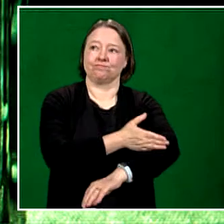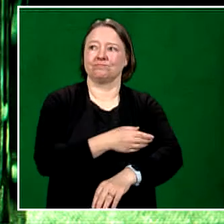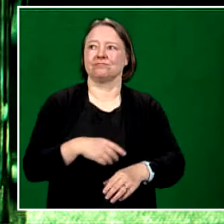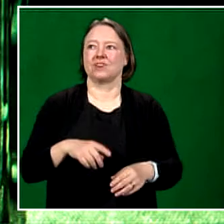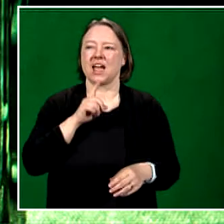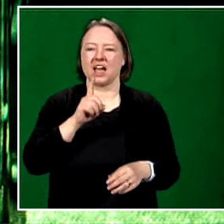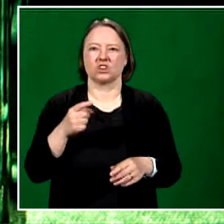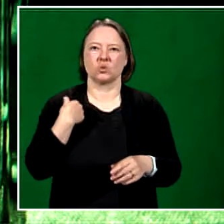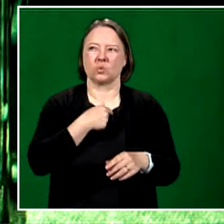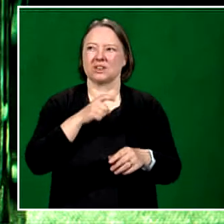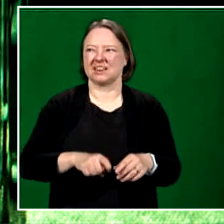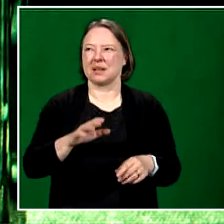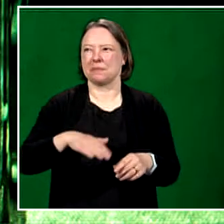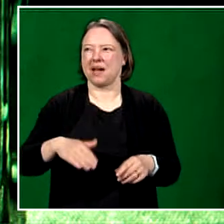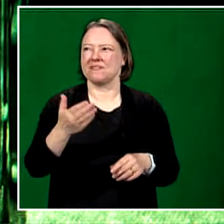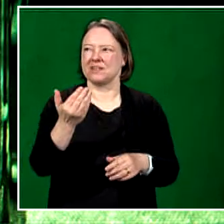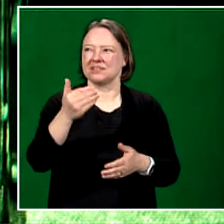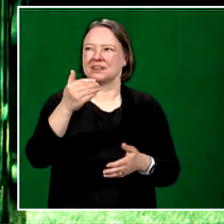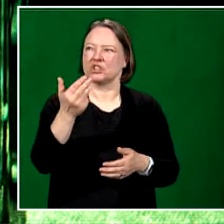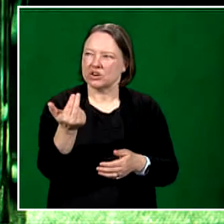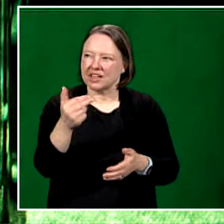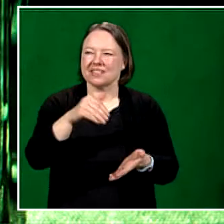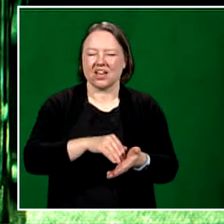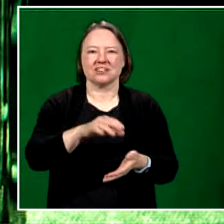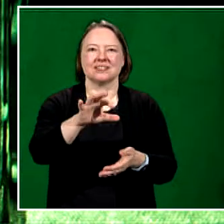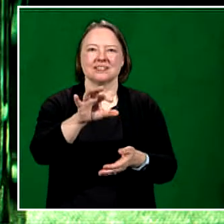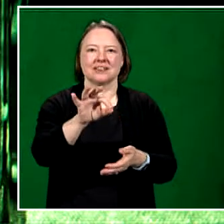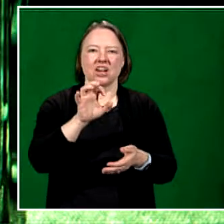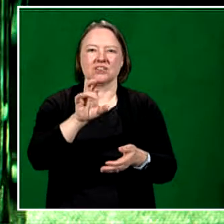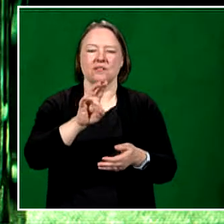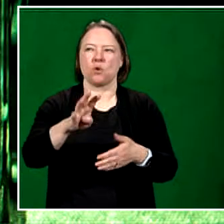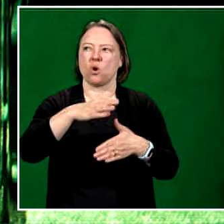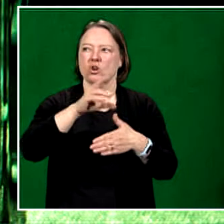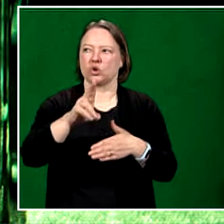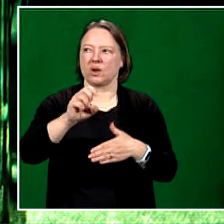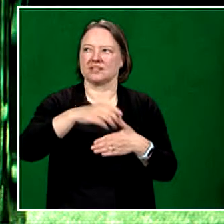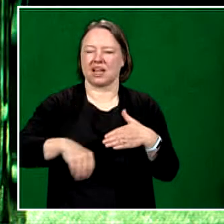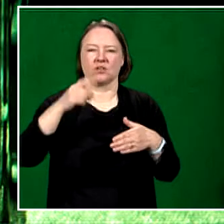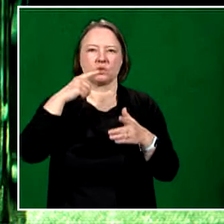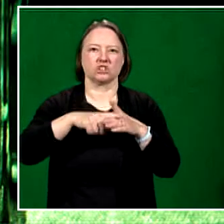need $13,974 US to start.